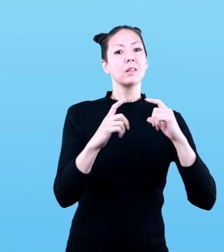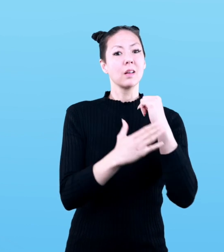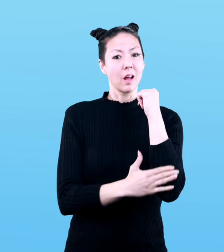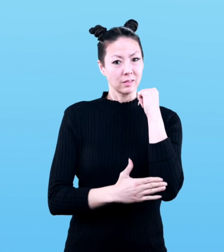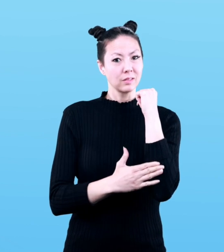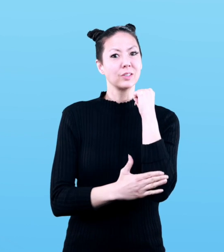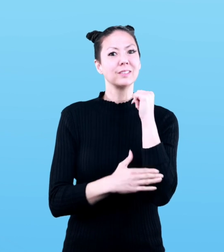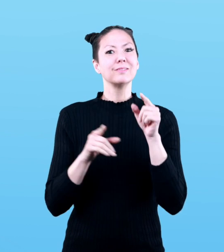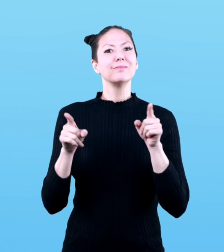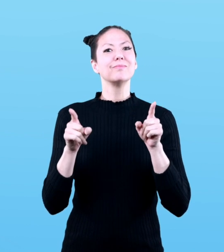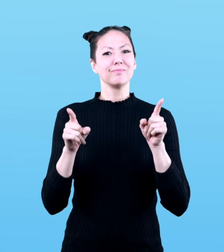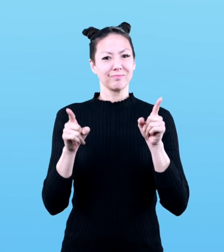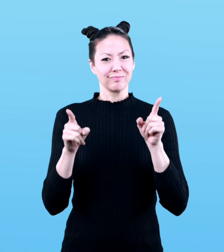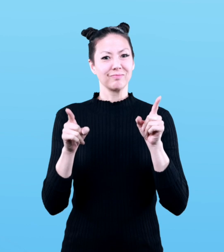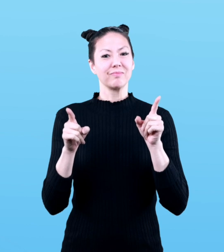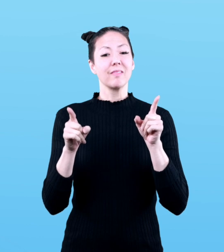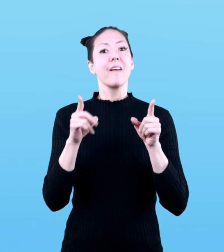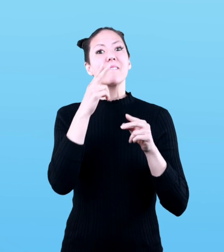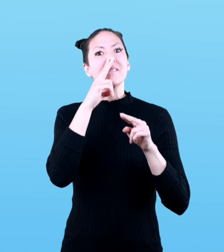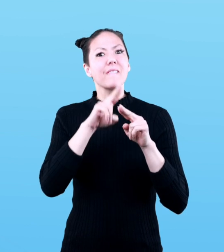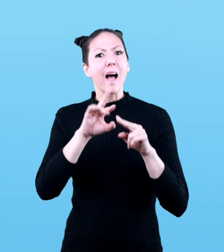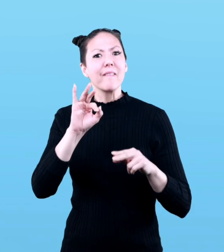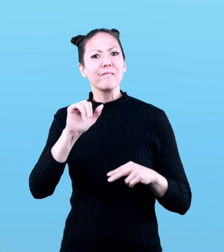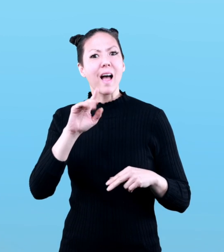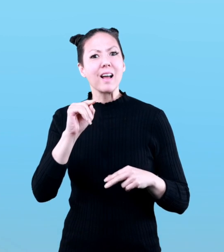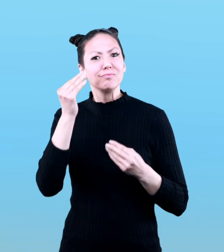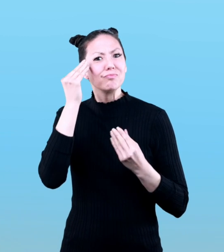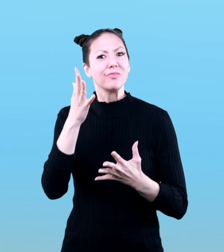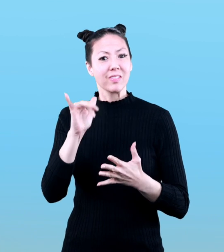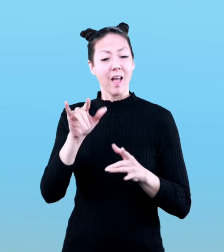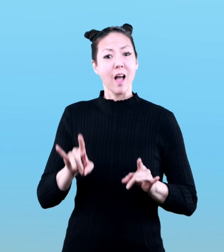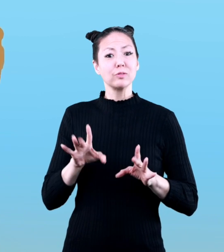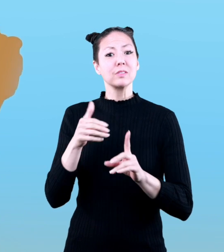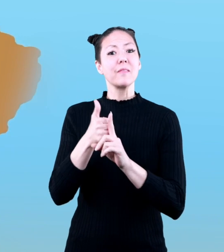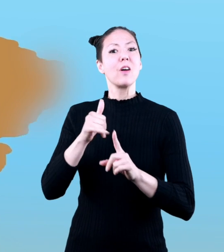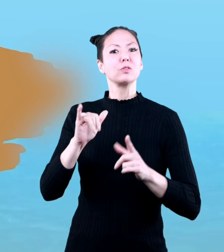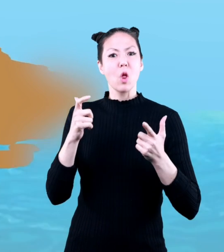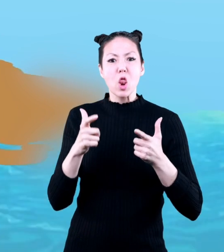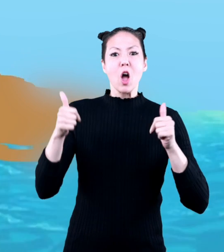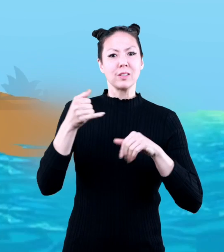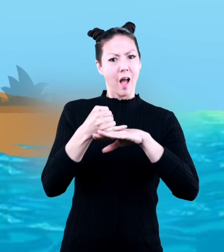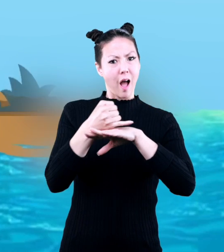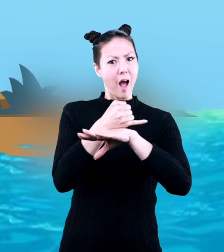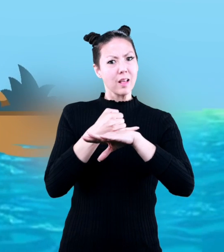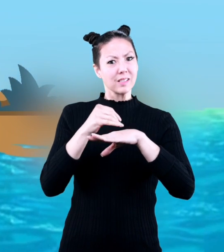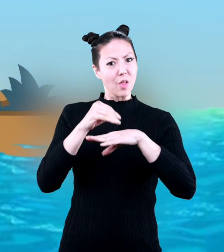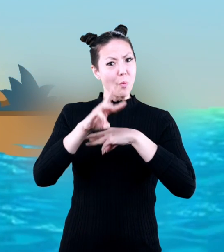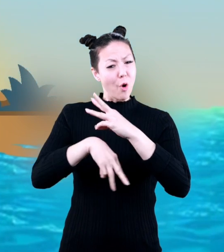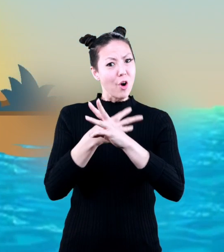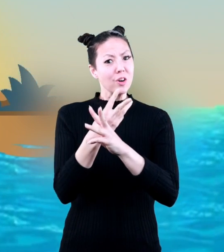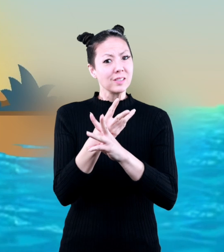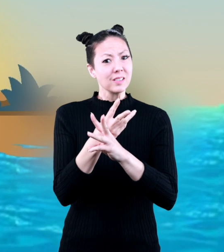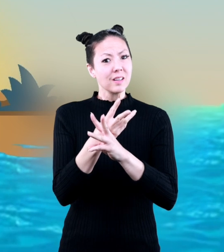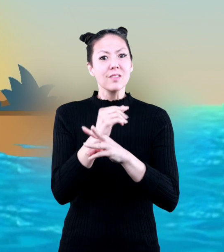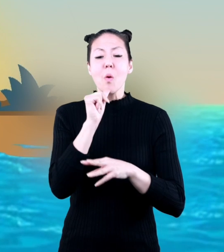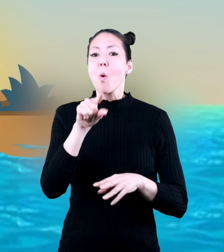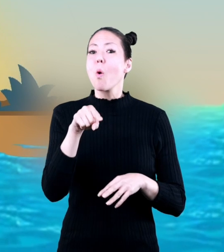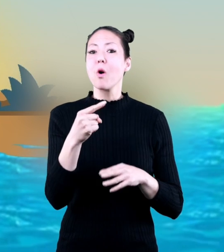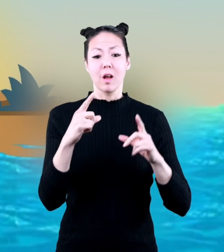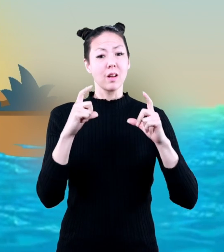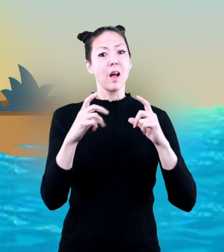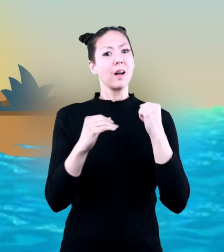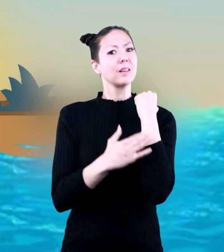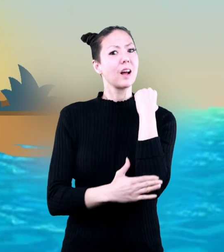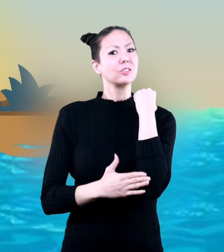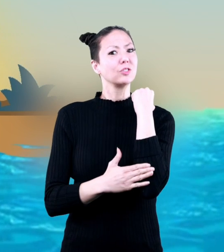both a continent and a country. Fun fact, Australia is also the largest island in the world.